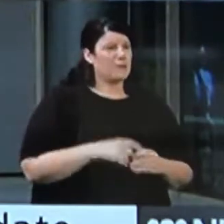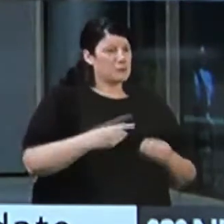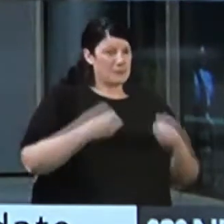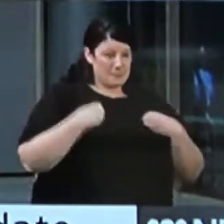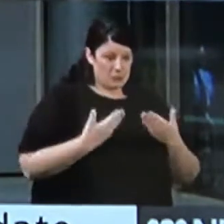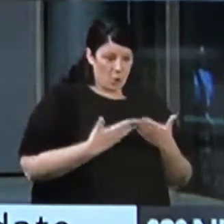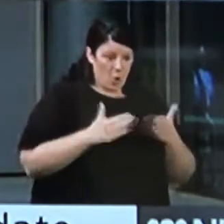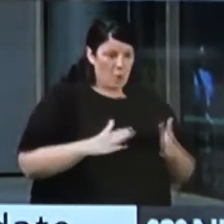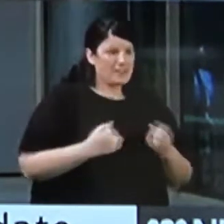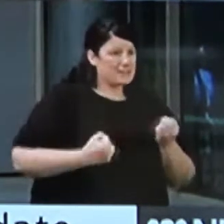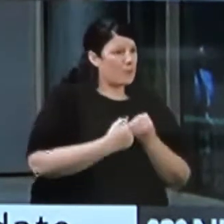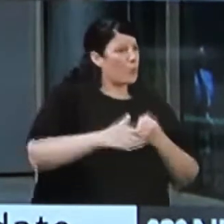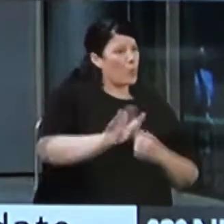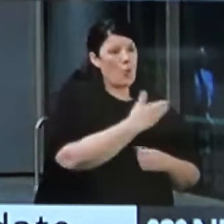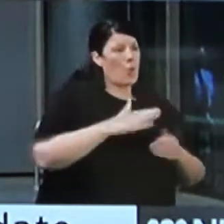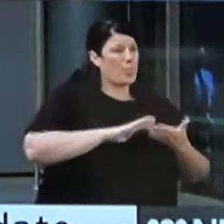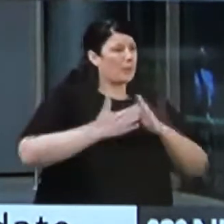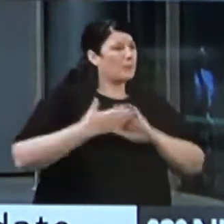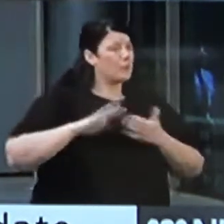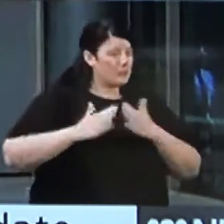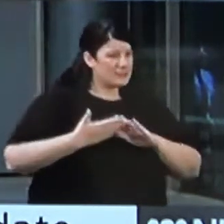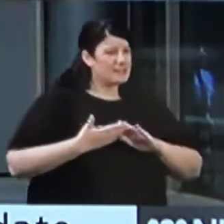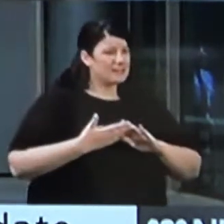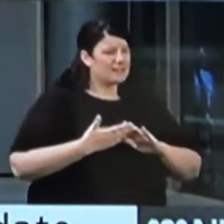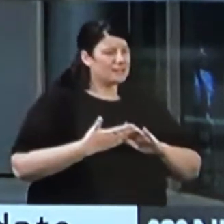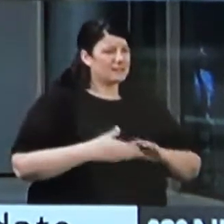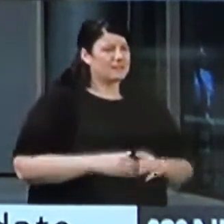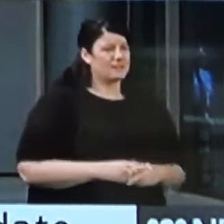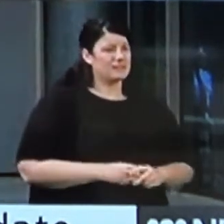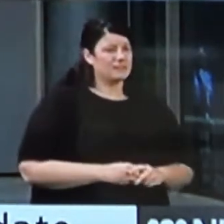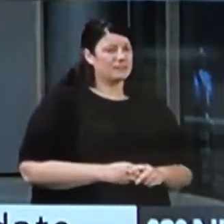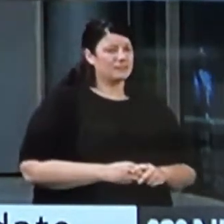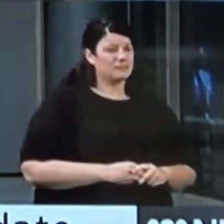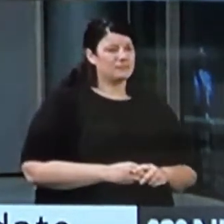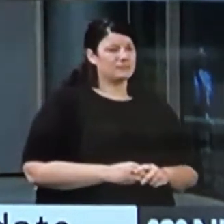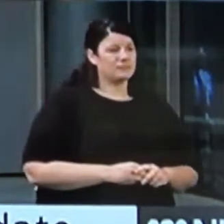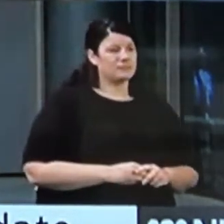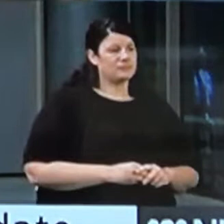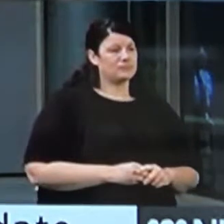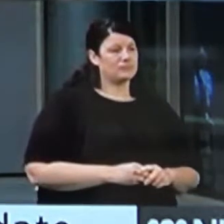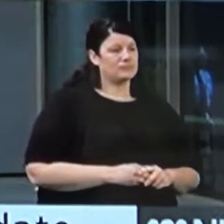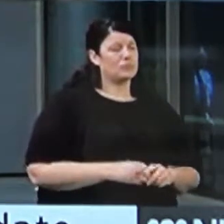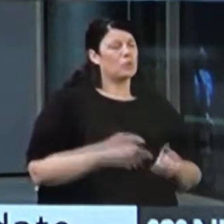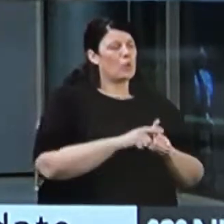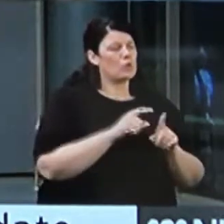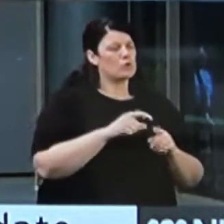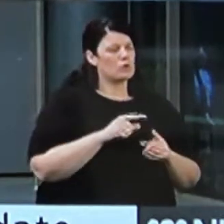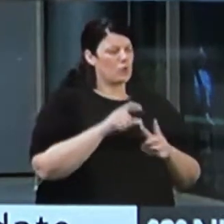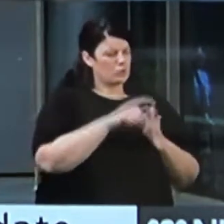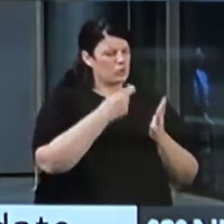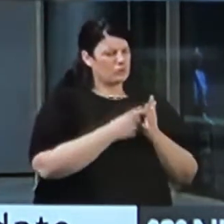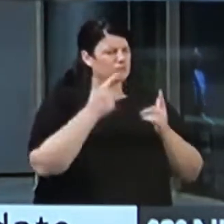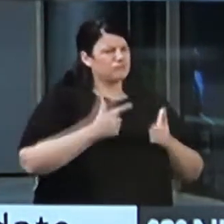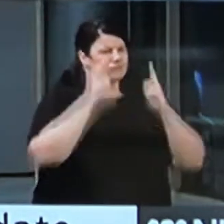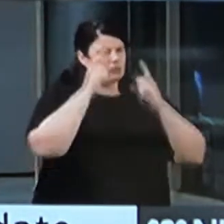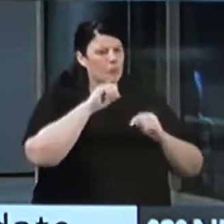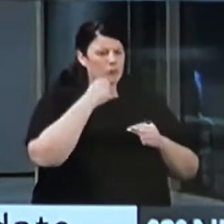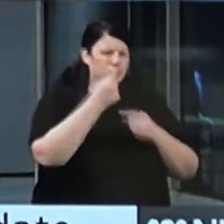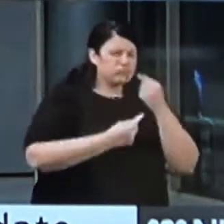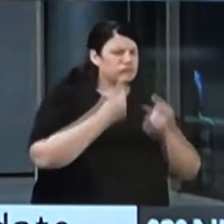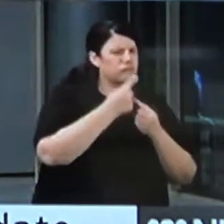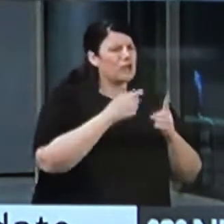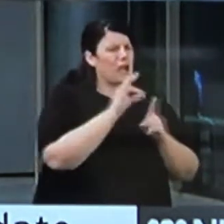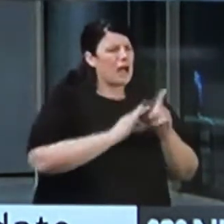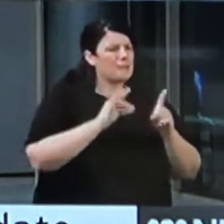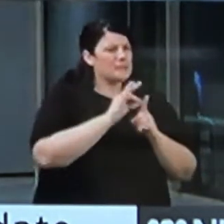supporting the rest of us as we go through this time. I also want to acknowledge Dr. McAnulty, who will provide an update on the